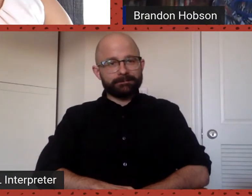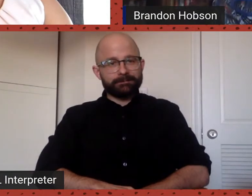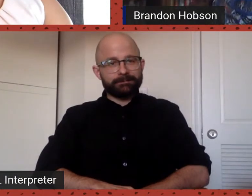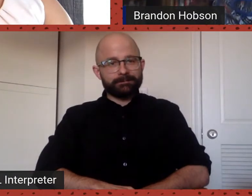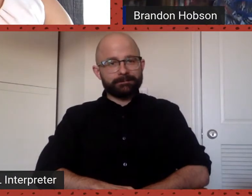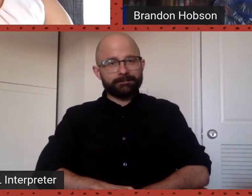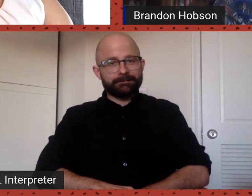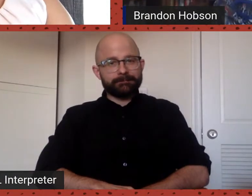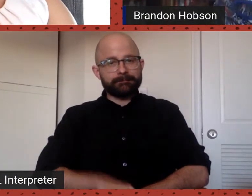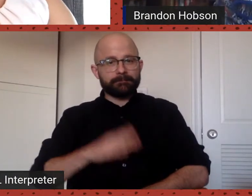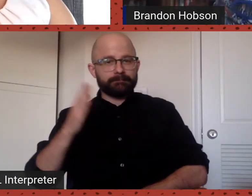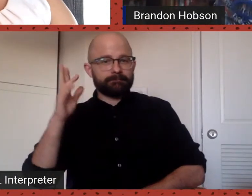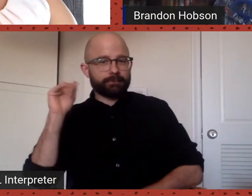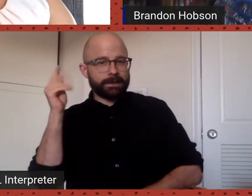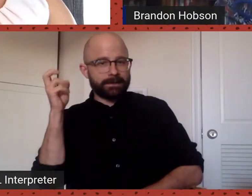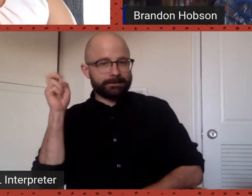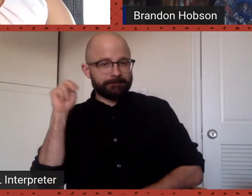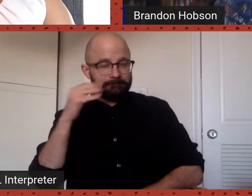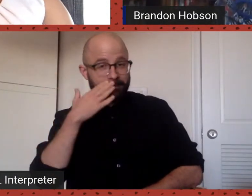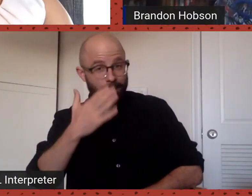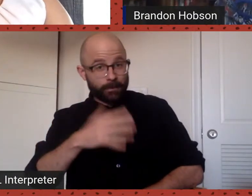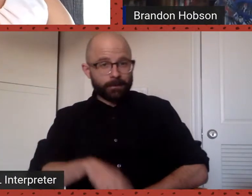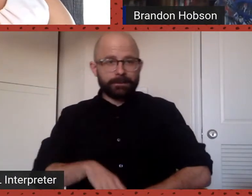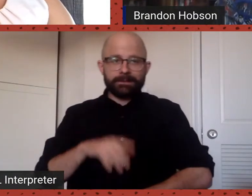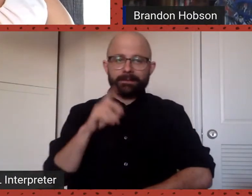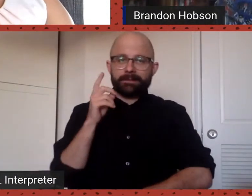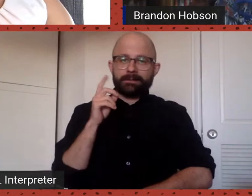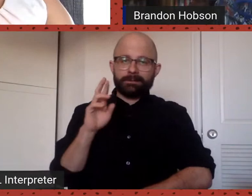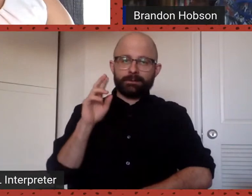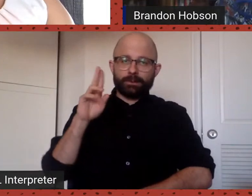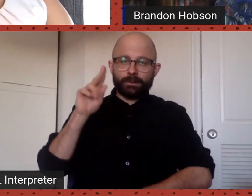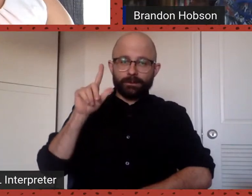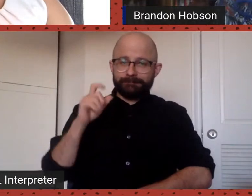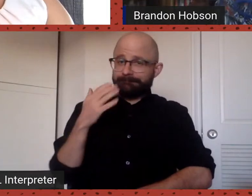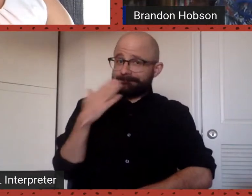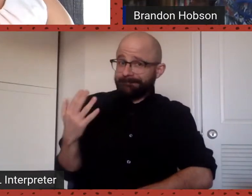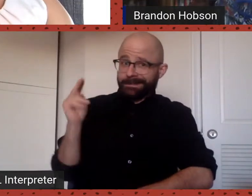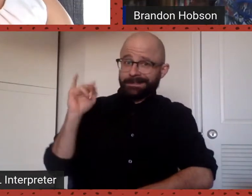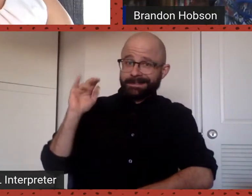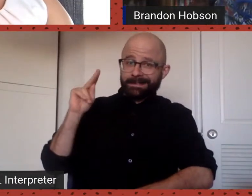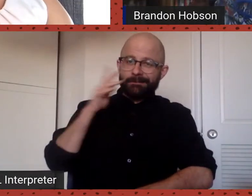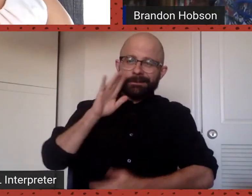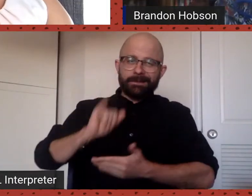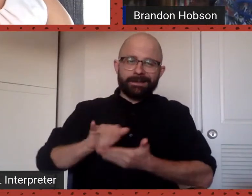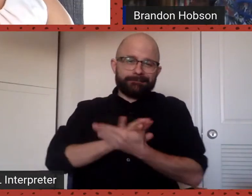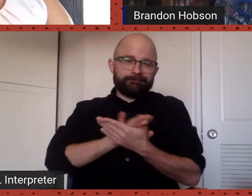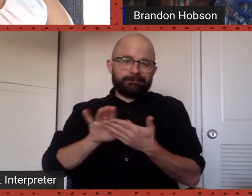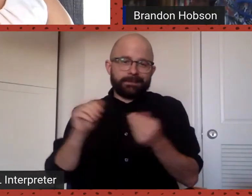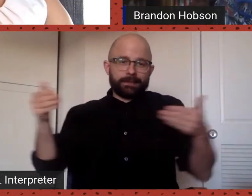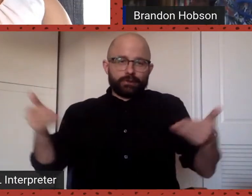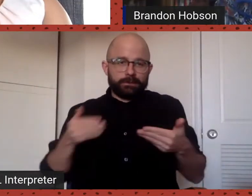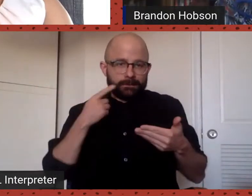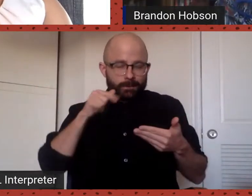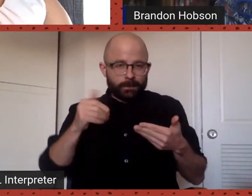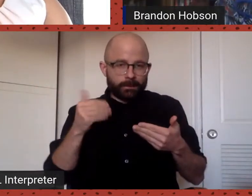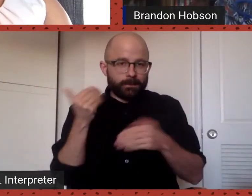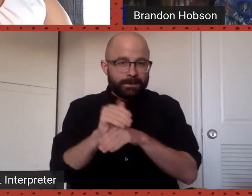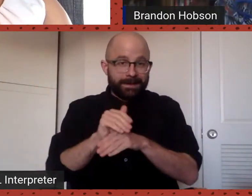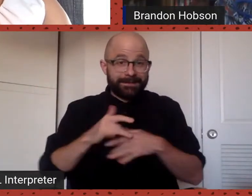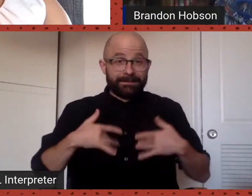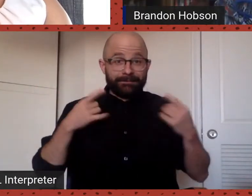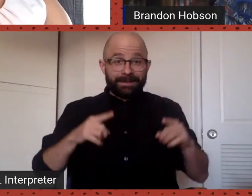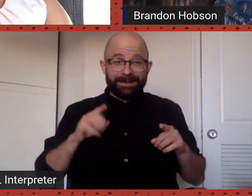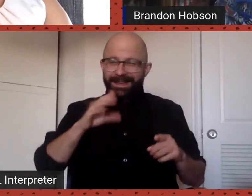Thank you. Thank you, Nick, for that very kind introduction to tonight's event, and welcome,